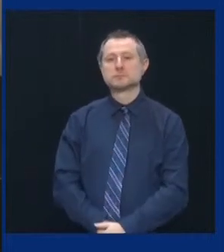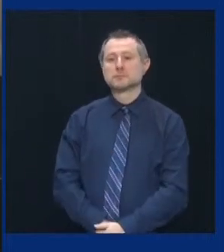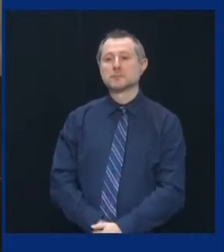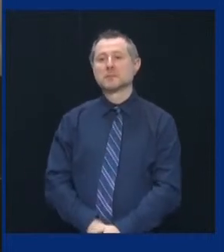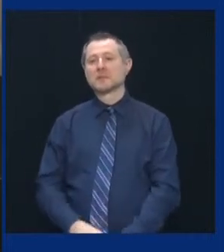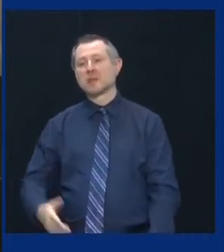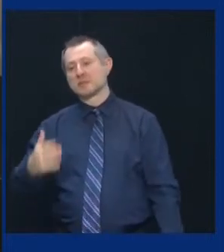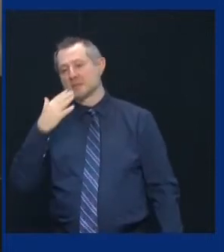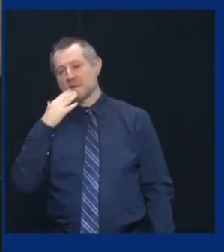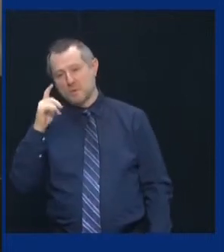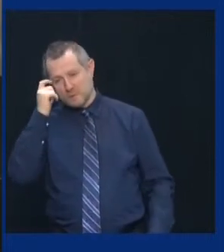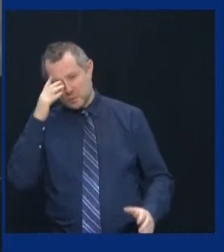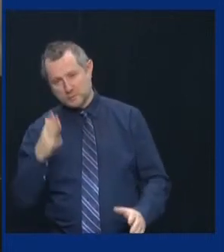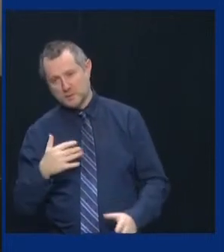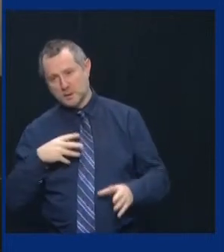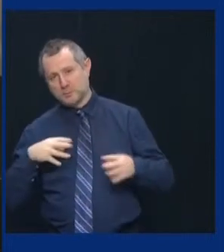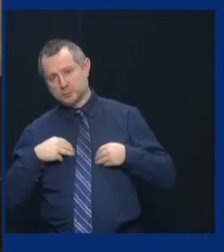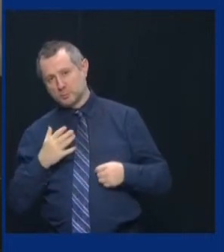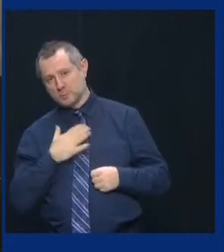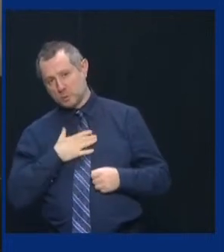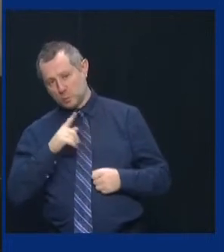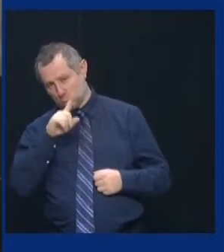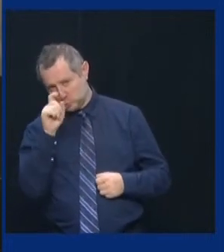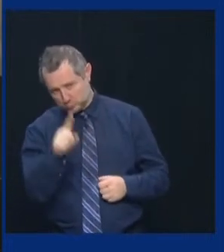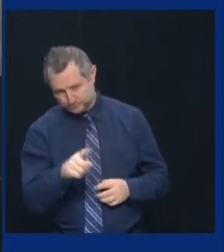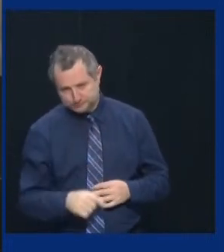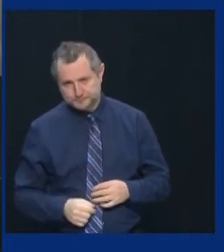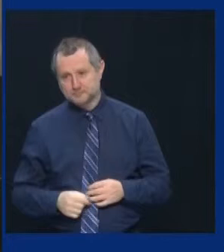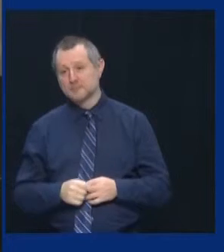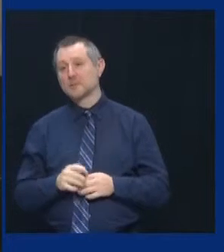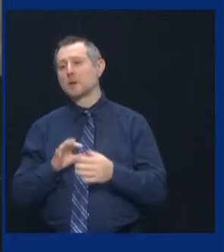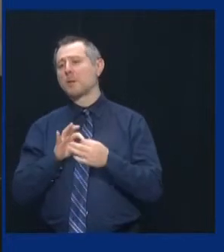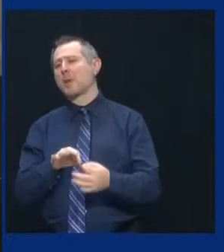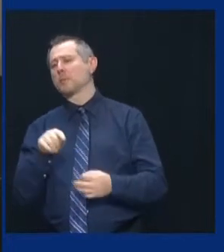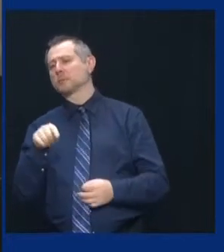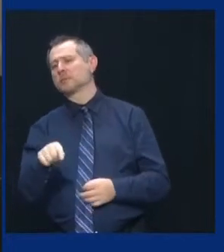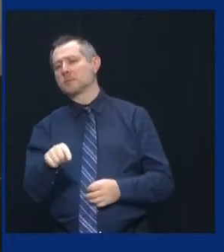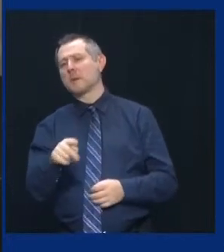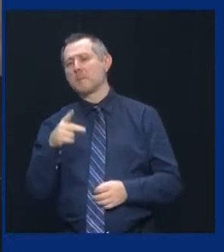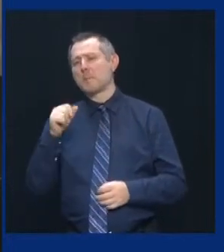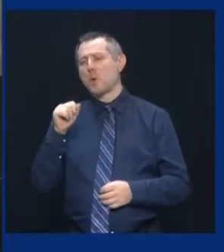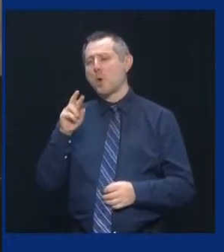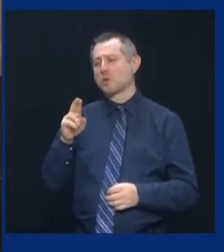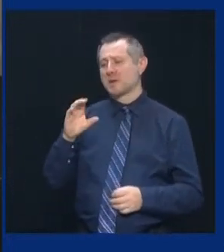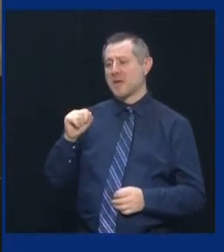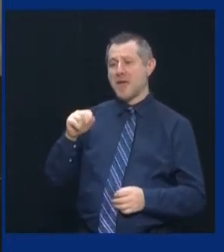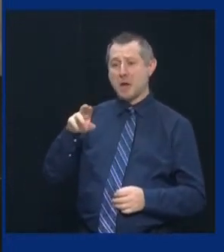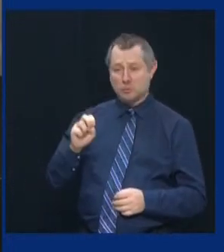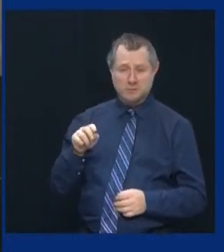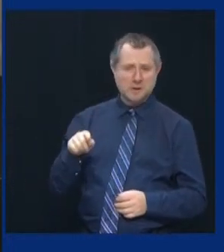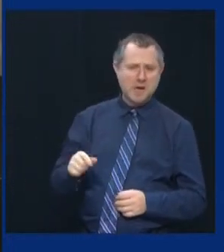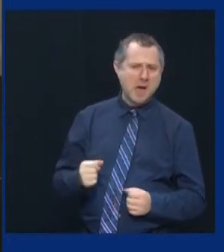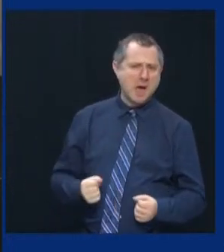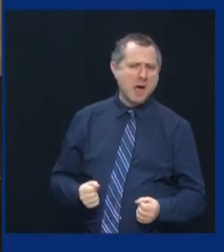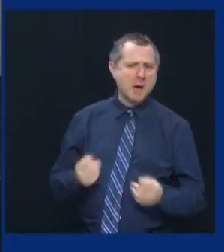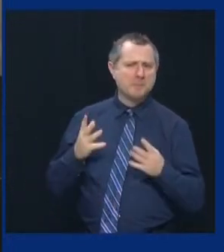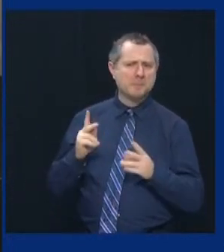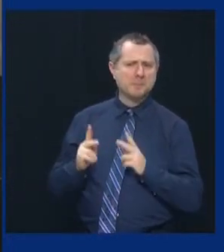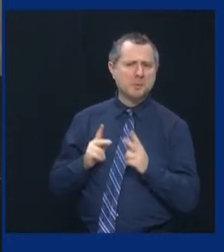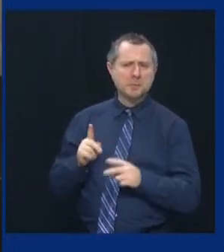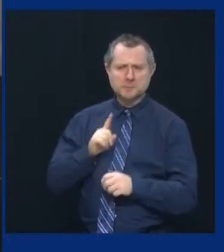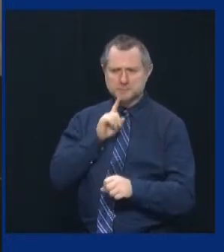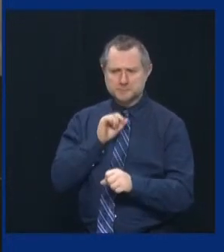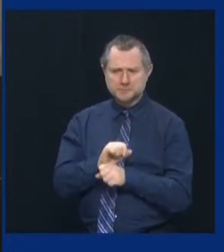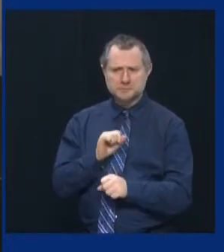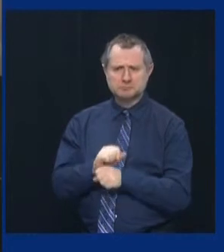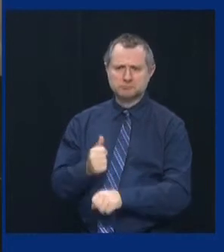Thank you, Governor, for taking my question. It's in regards to park care, a couple fronts here. How many individuals are we looking at being